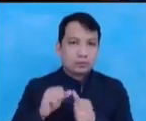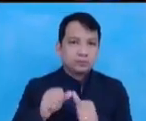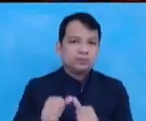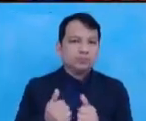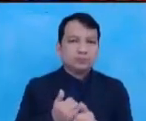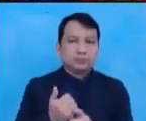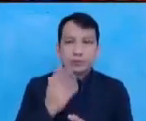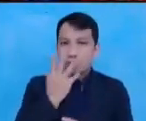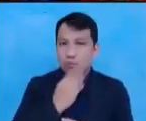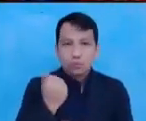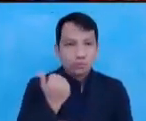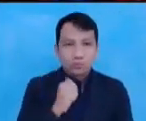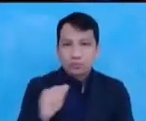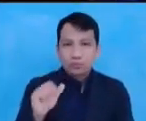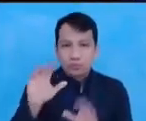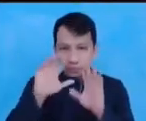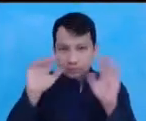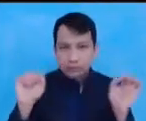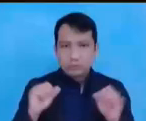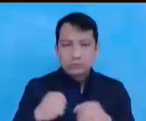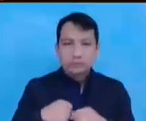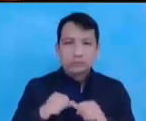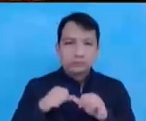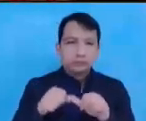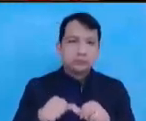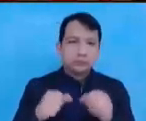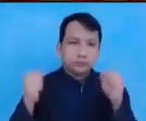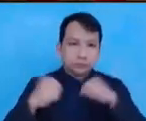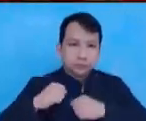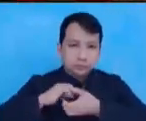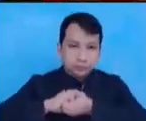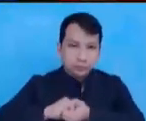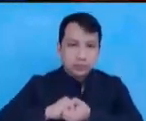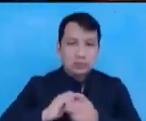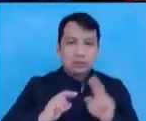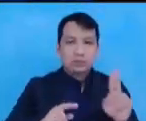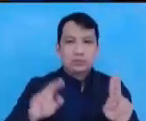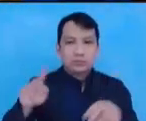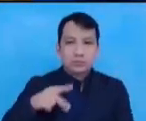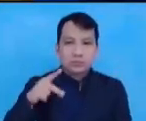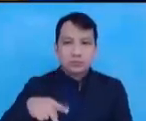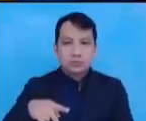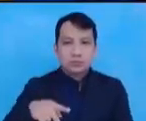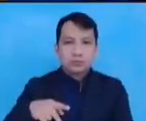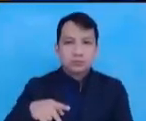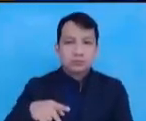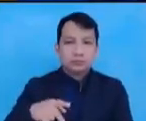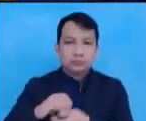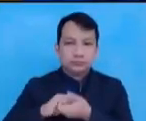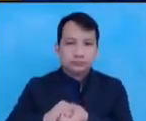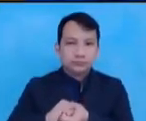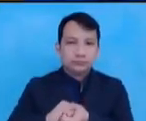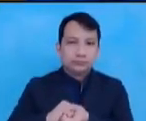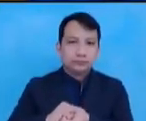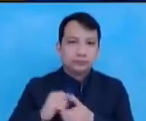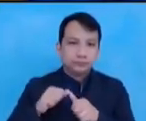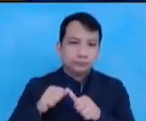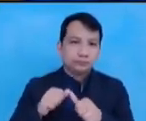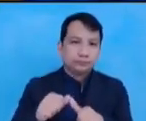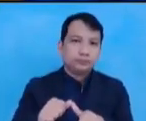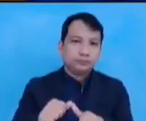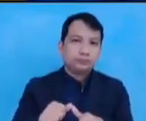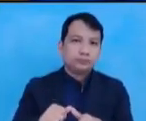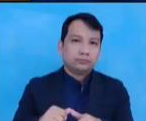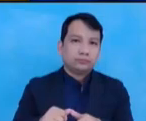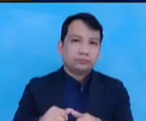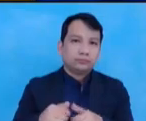The Philippine-U.S. alliance and friendship has withstood the test of time. We've officially